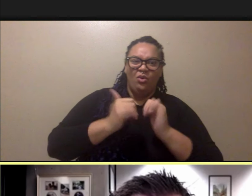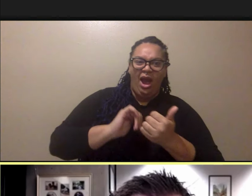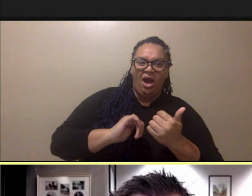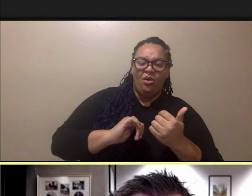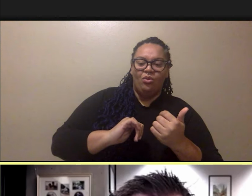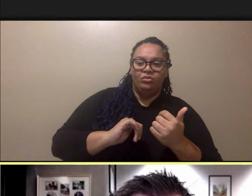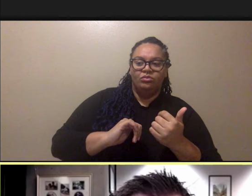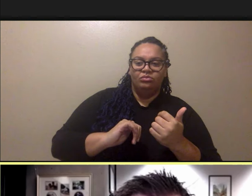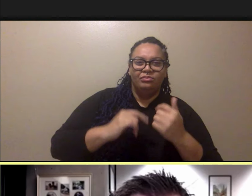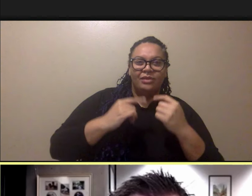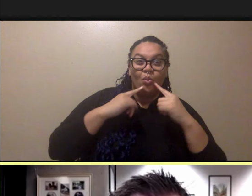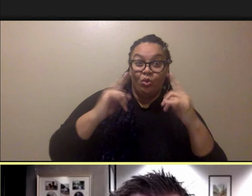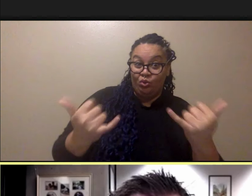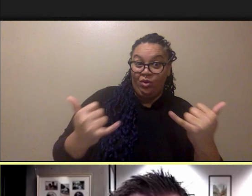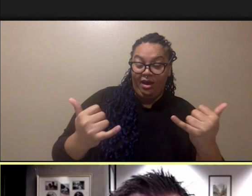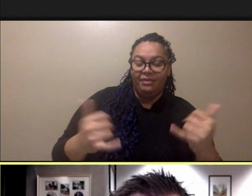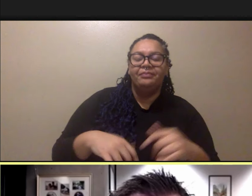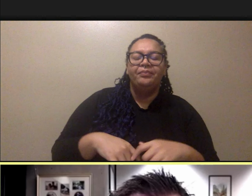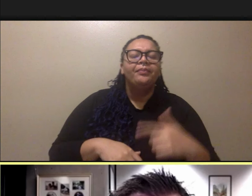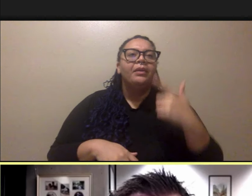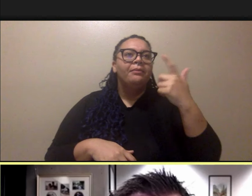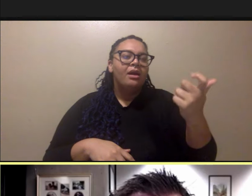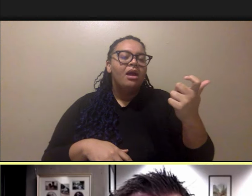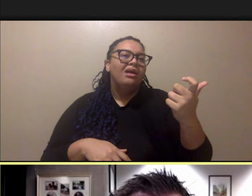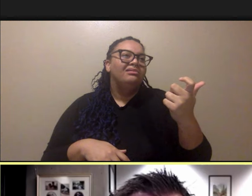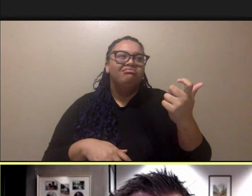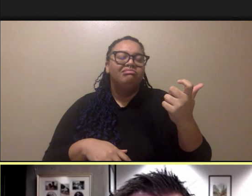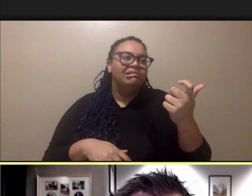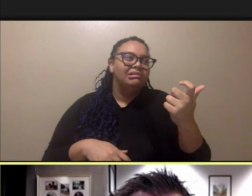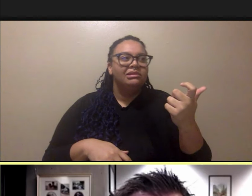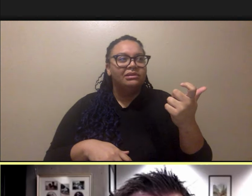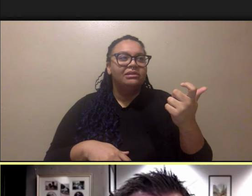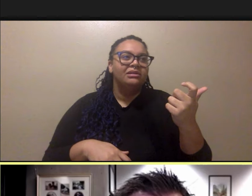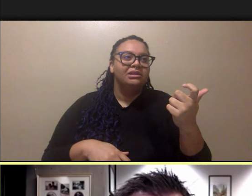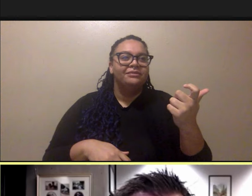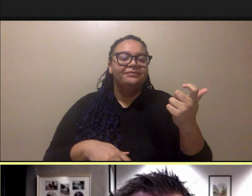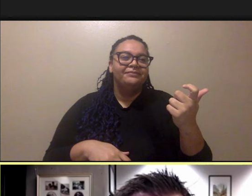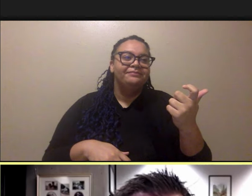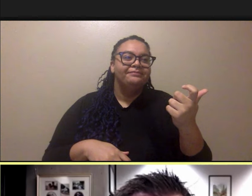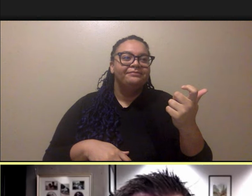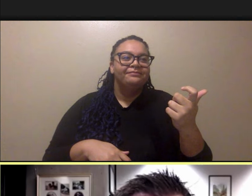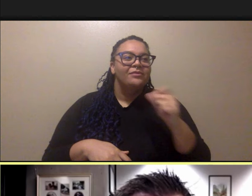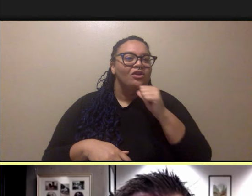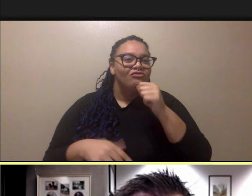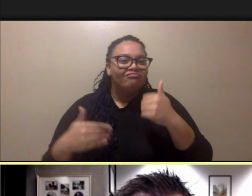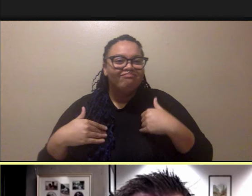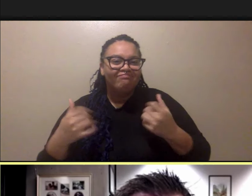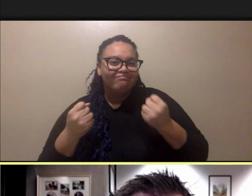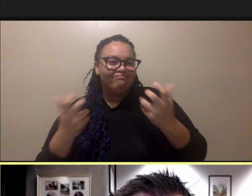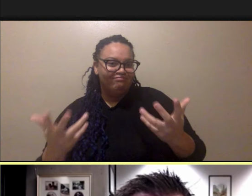And it was because of the lack of capitalist